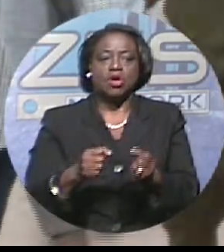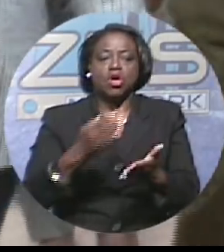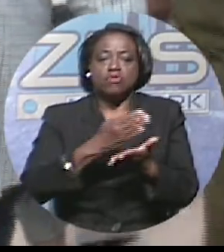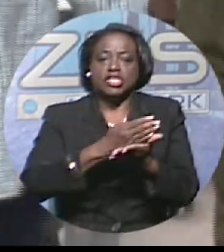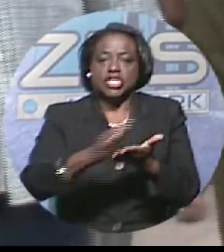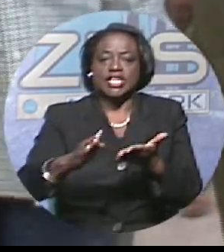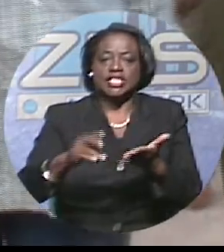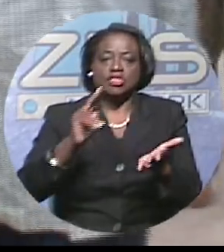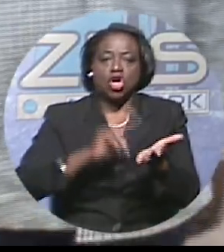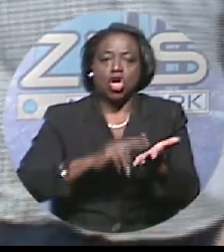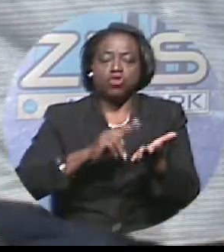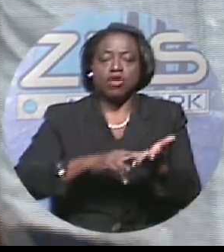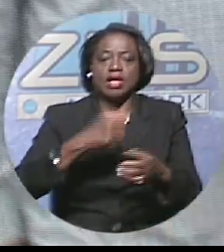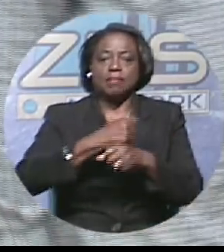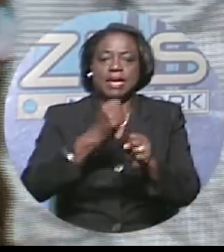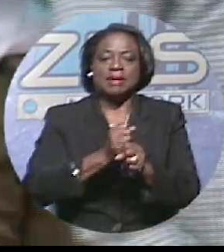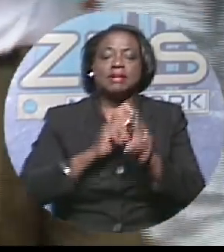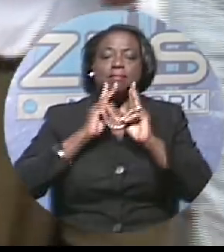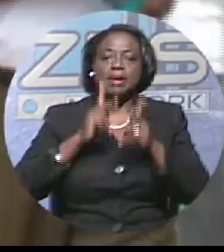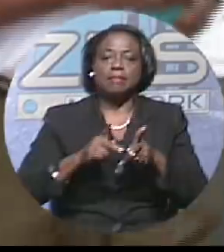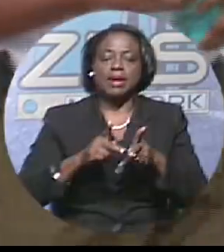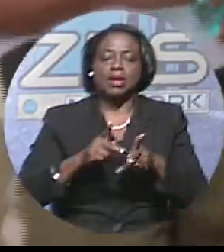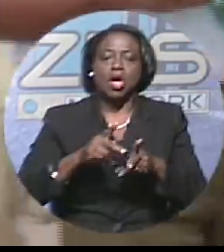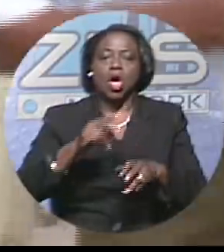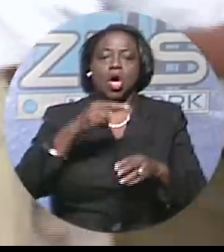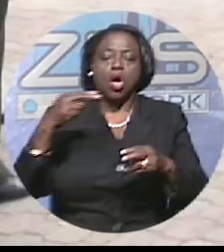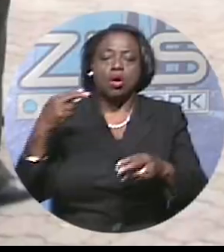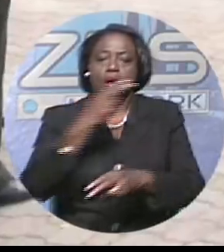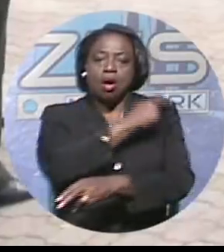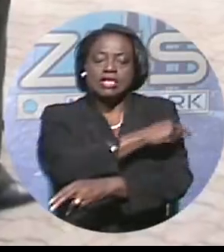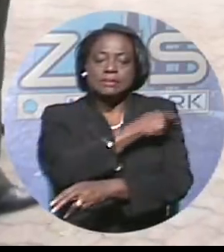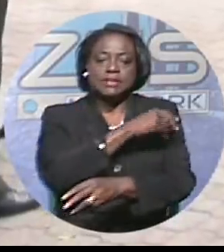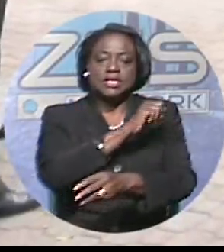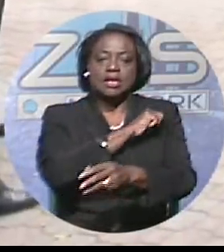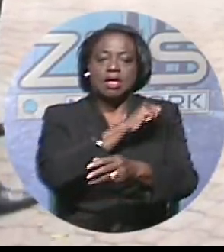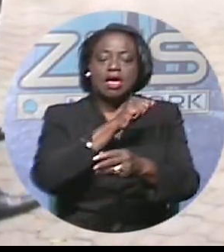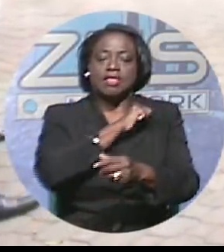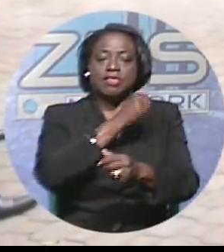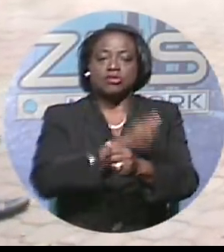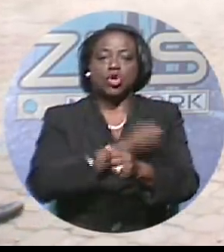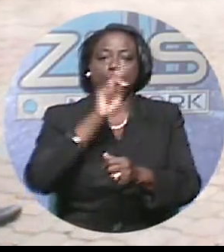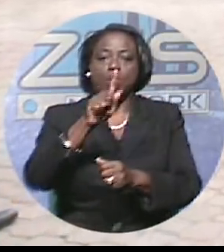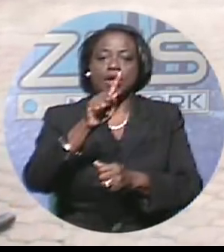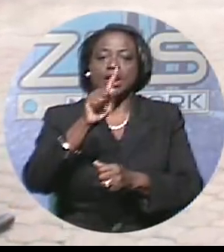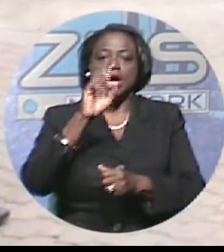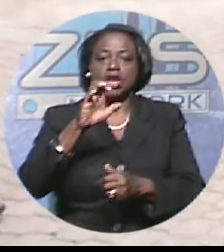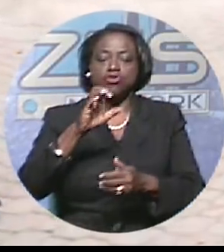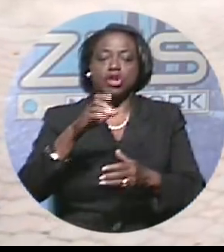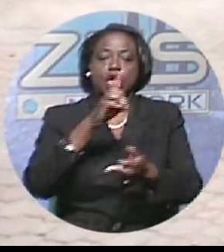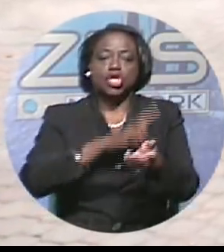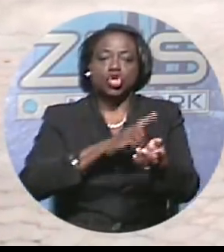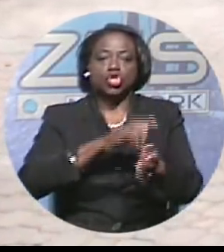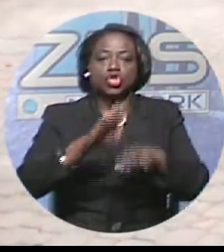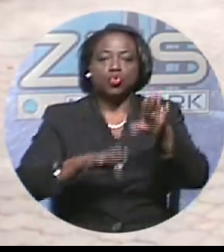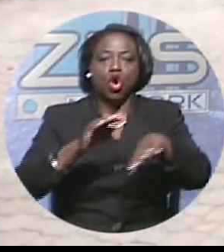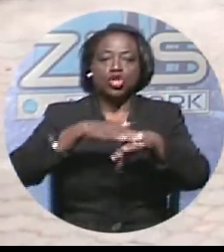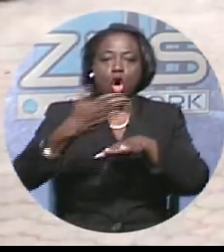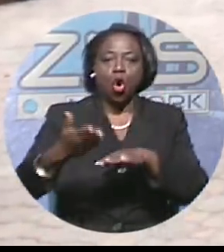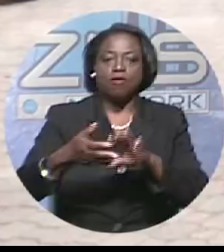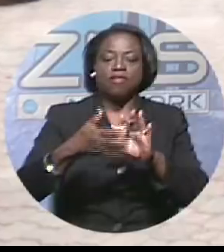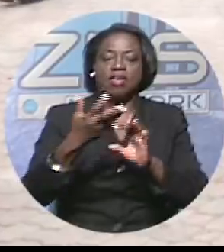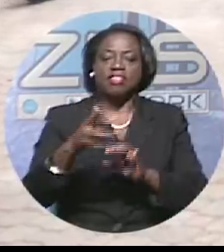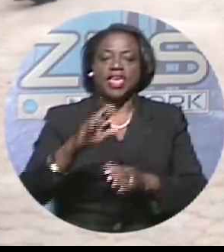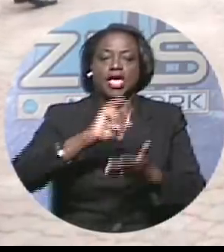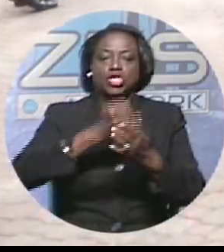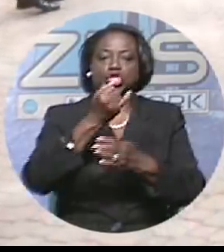from the Public Hospitals Authority late yesterday afternoon, approximately 100 doctors walked off their jobs at the Princess Margaret Hospital and marched